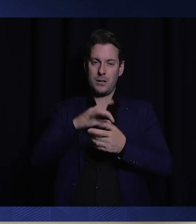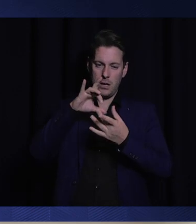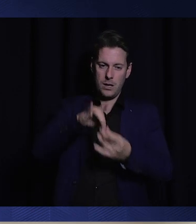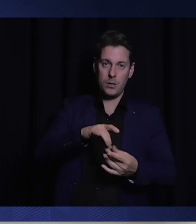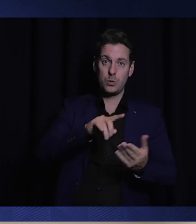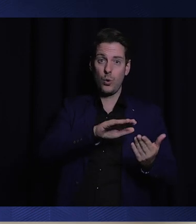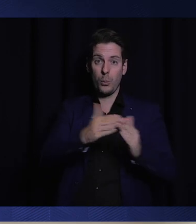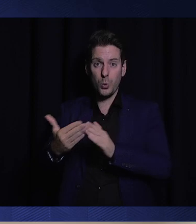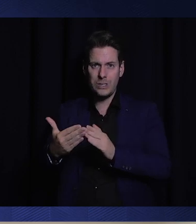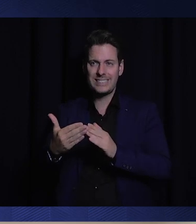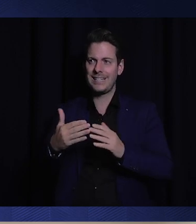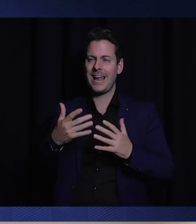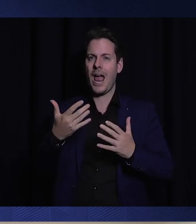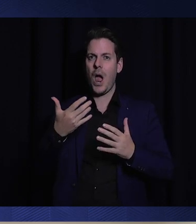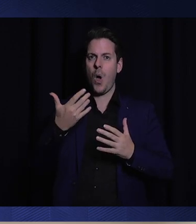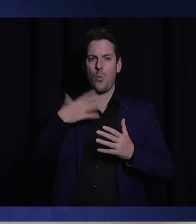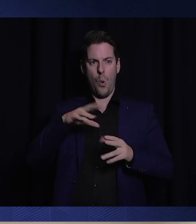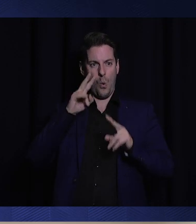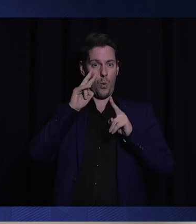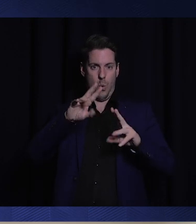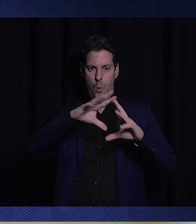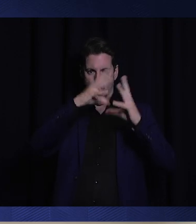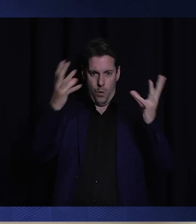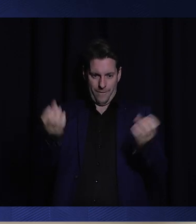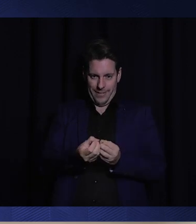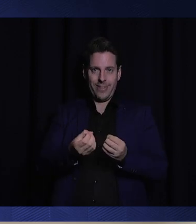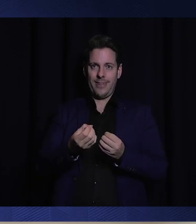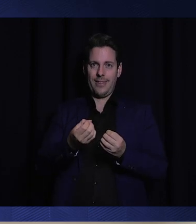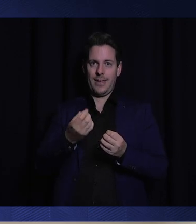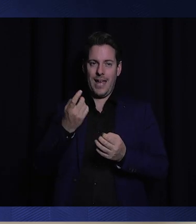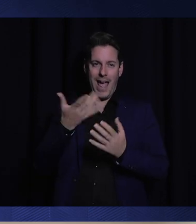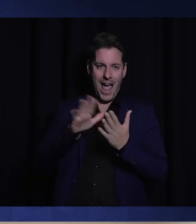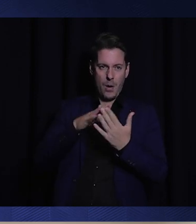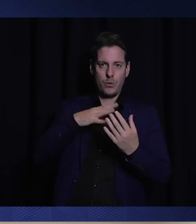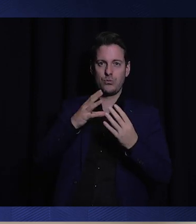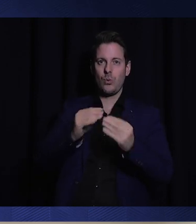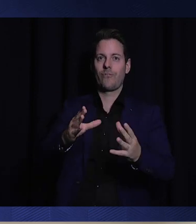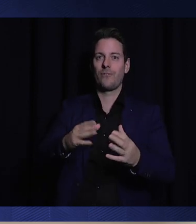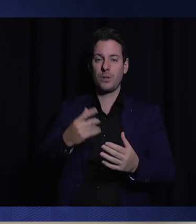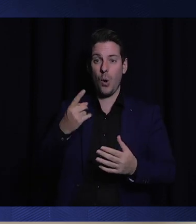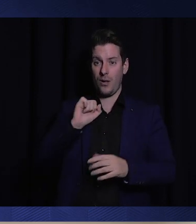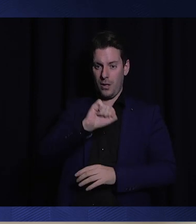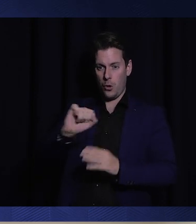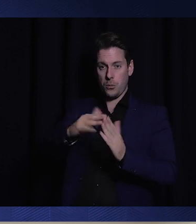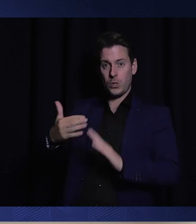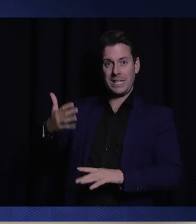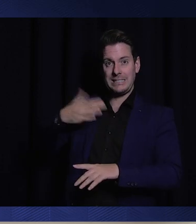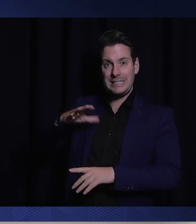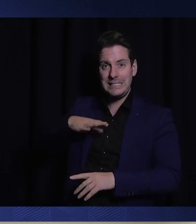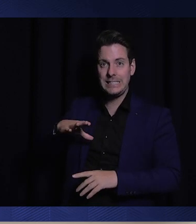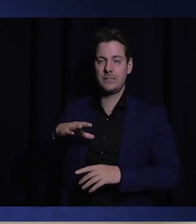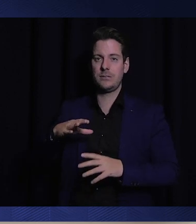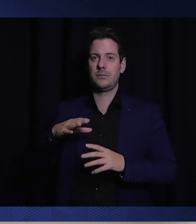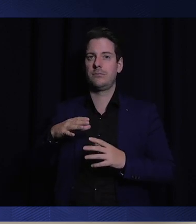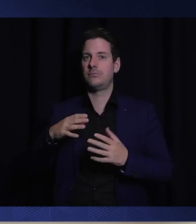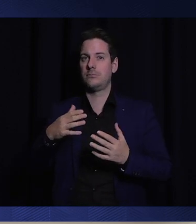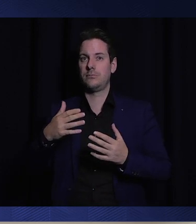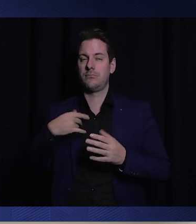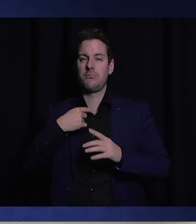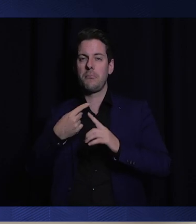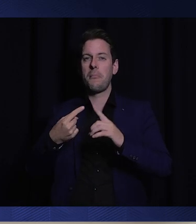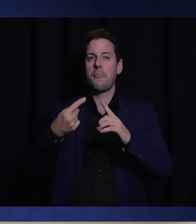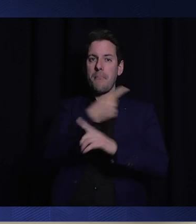sustainable development is something that needs to change. And we need to take into consideration that